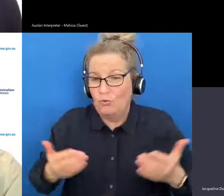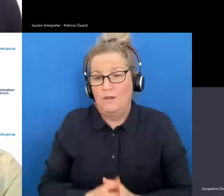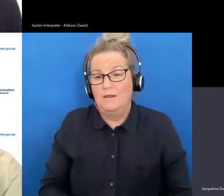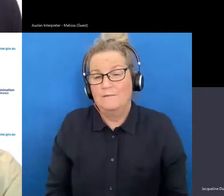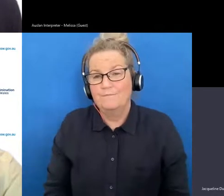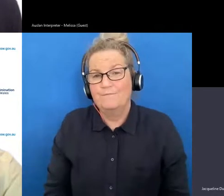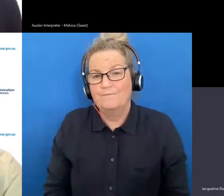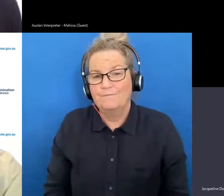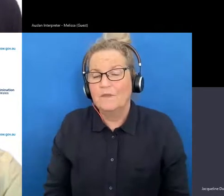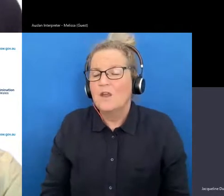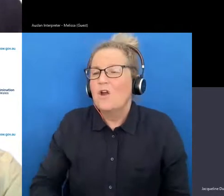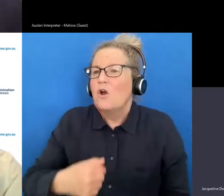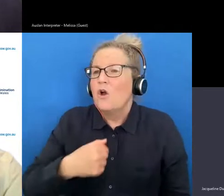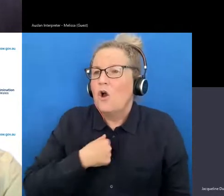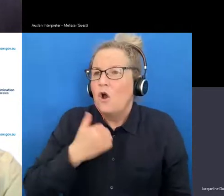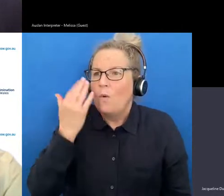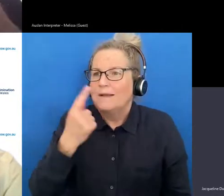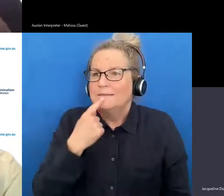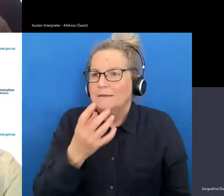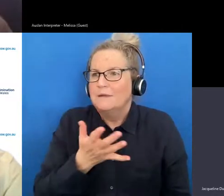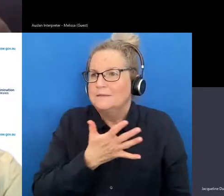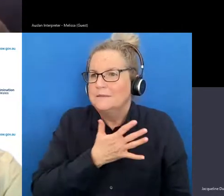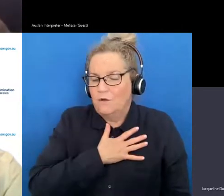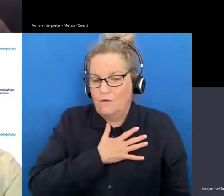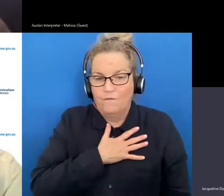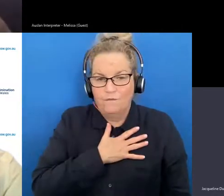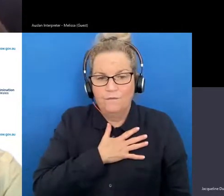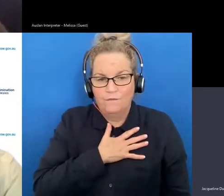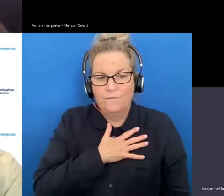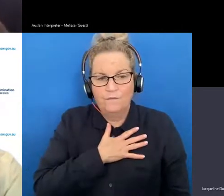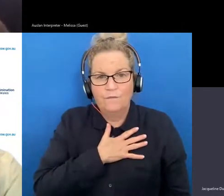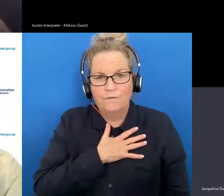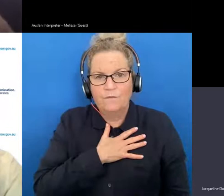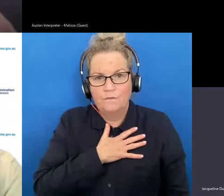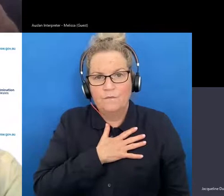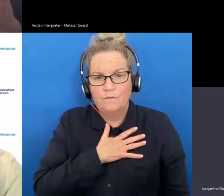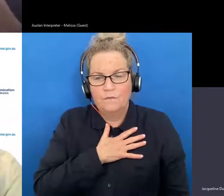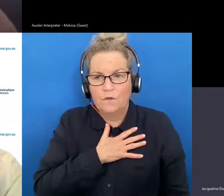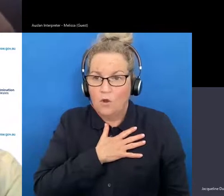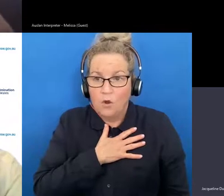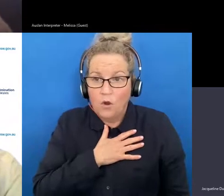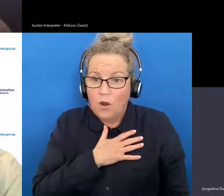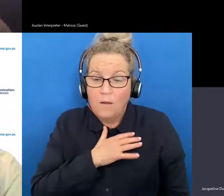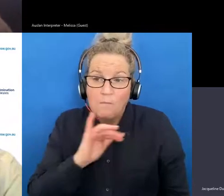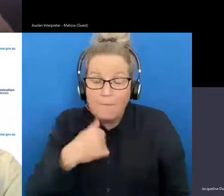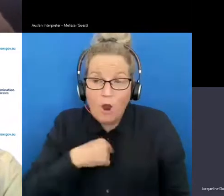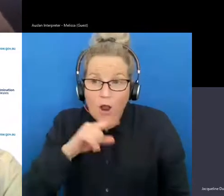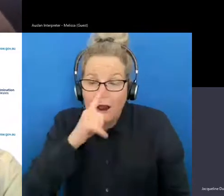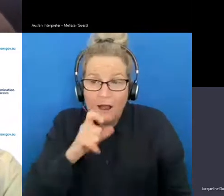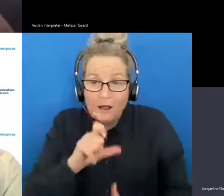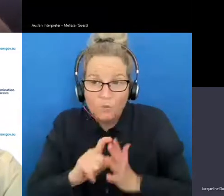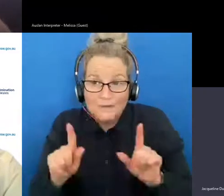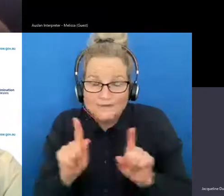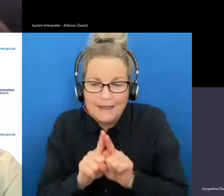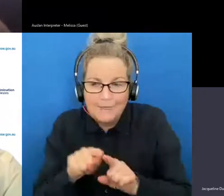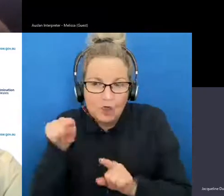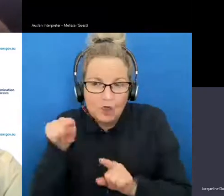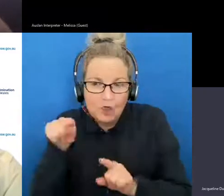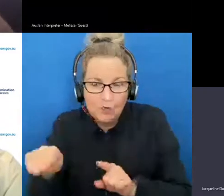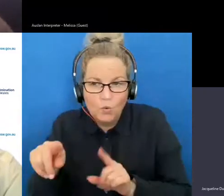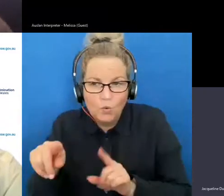always say for myself that just because we can't do it the same way as everyone else or the same